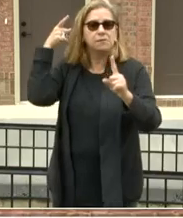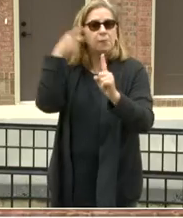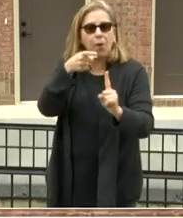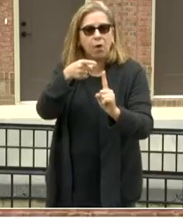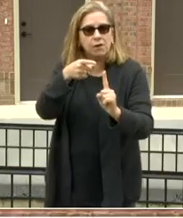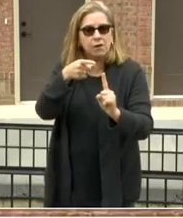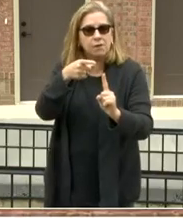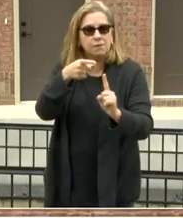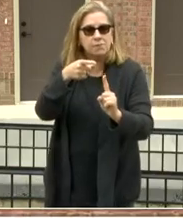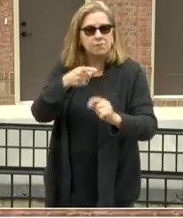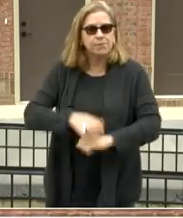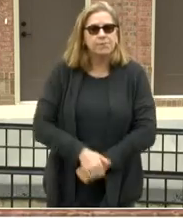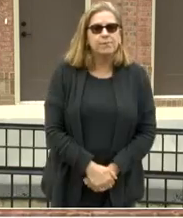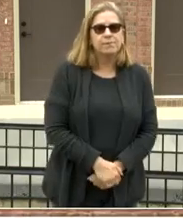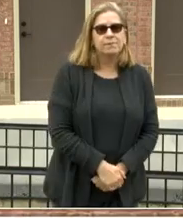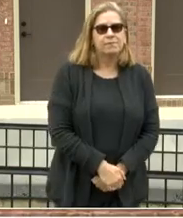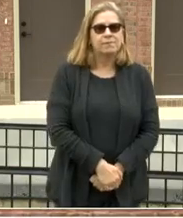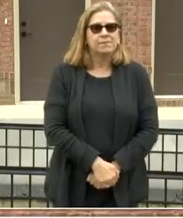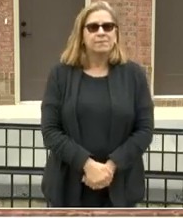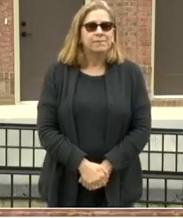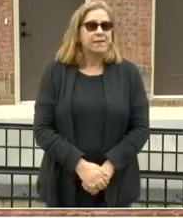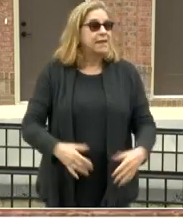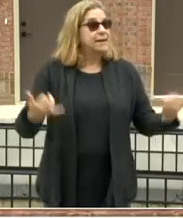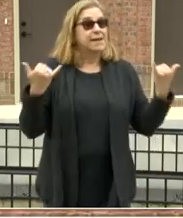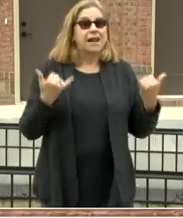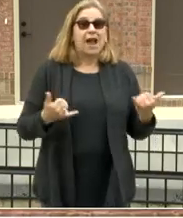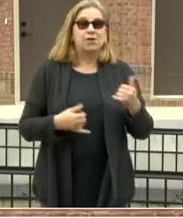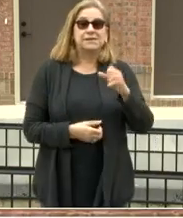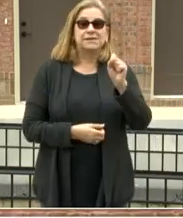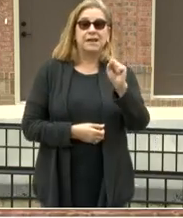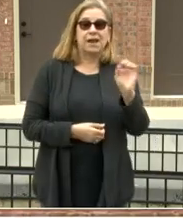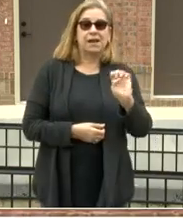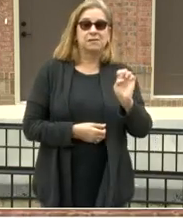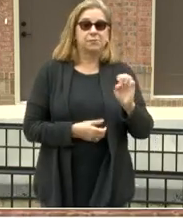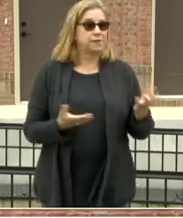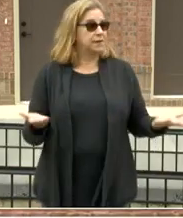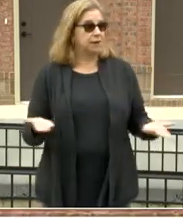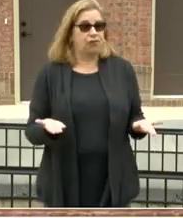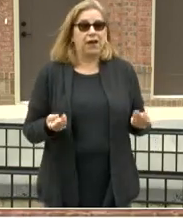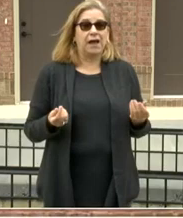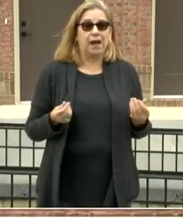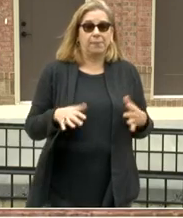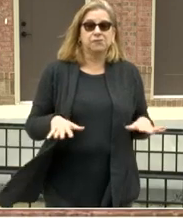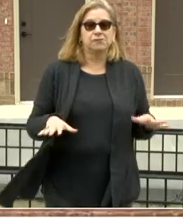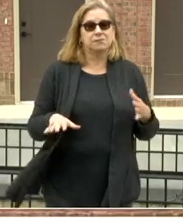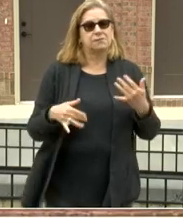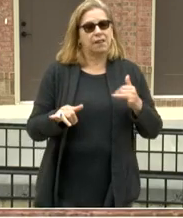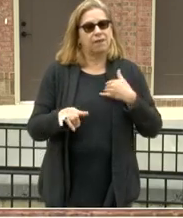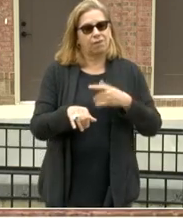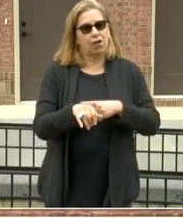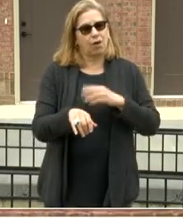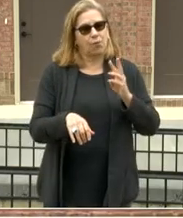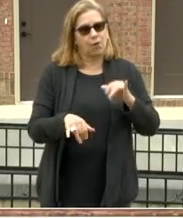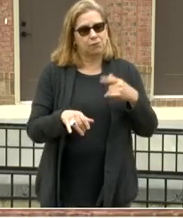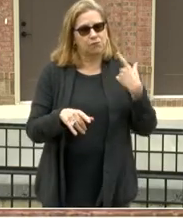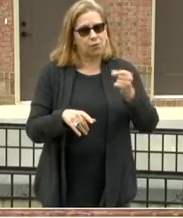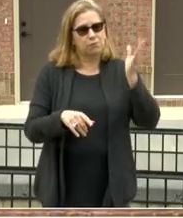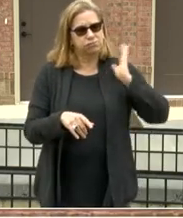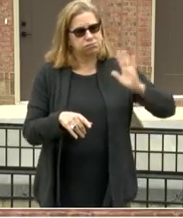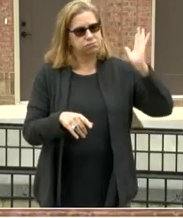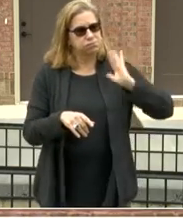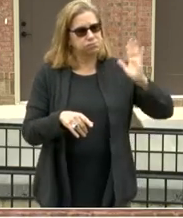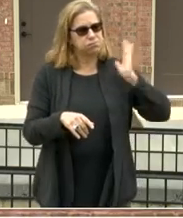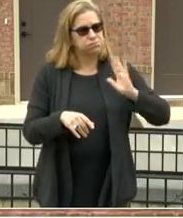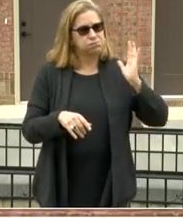Now, the St. Elizabeth's East Campus in particular has come a very long way. What was once 183